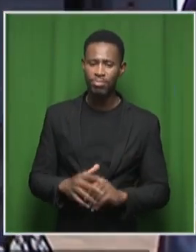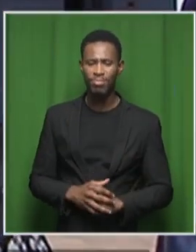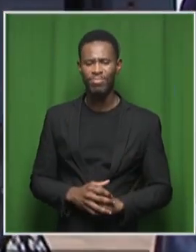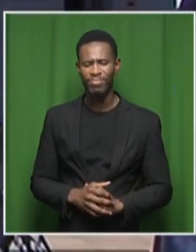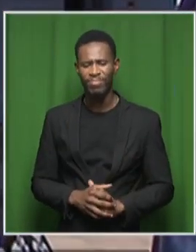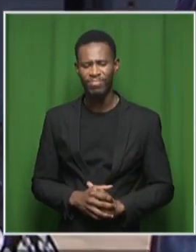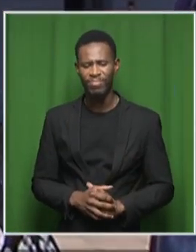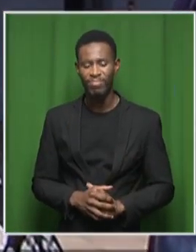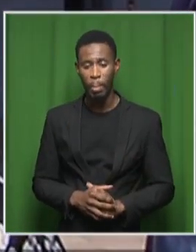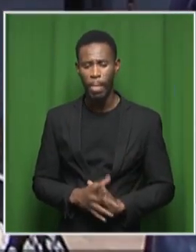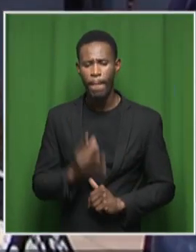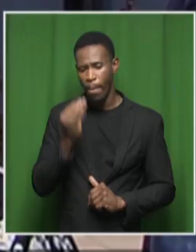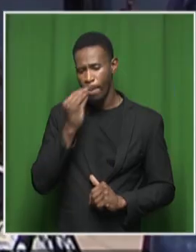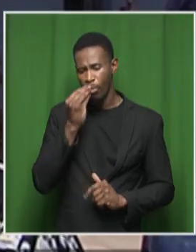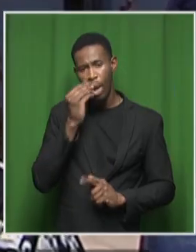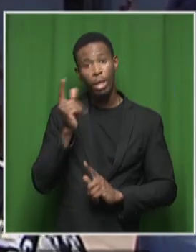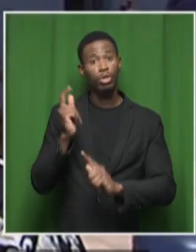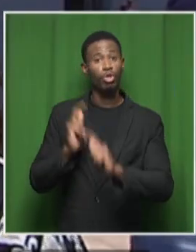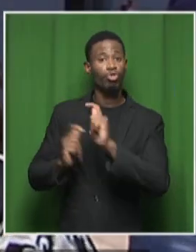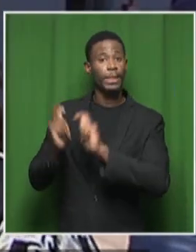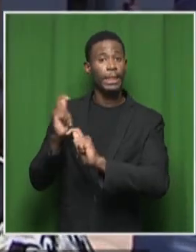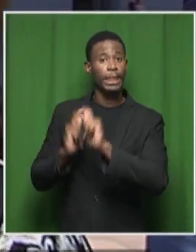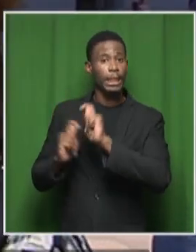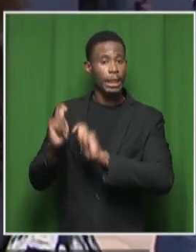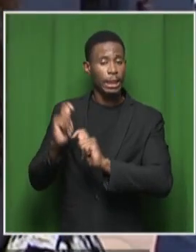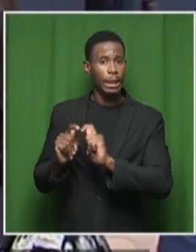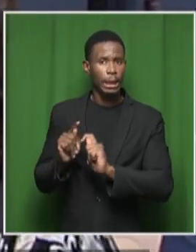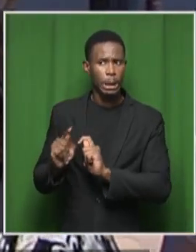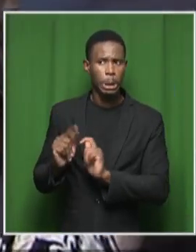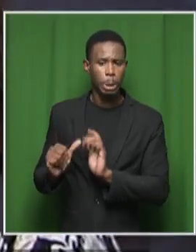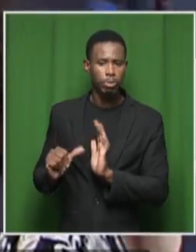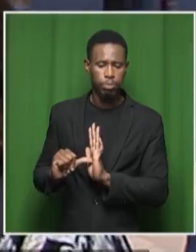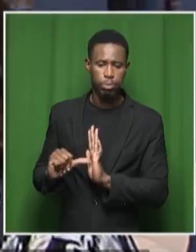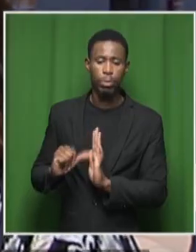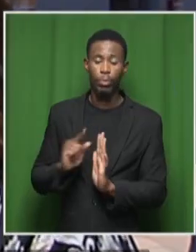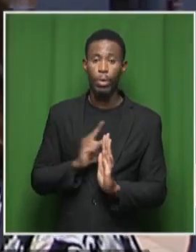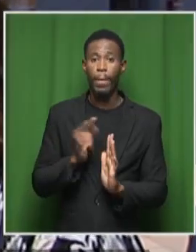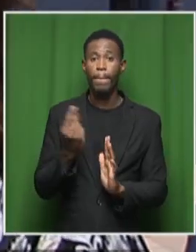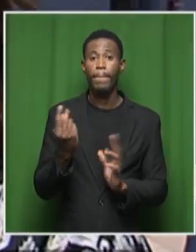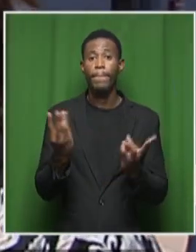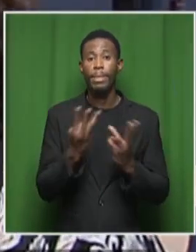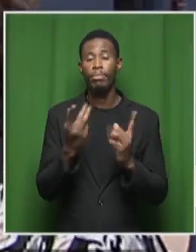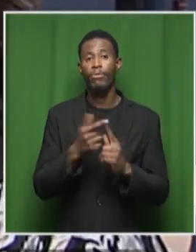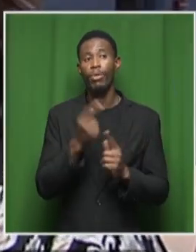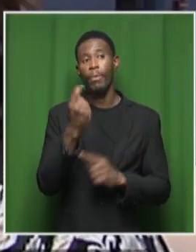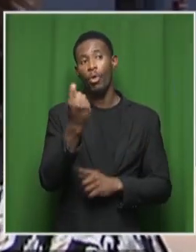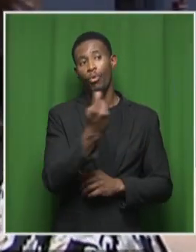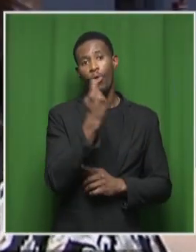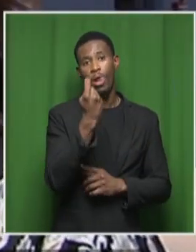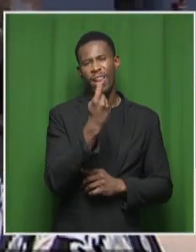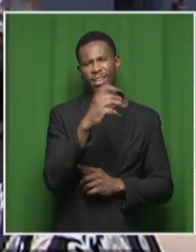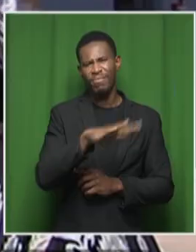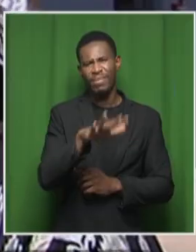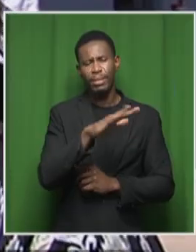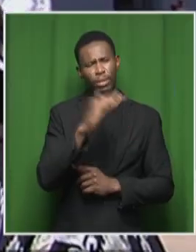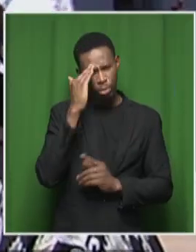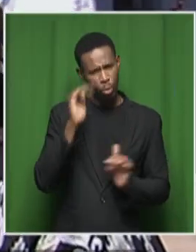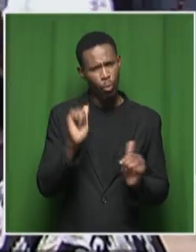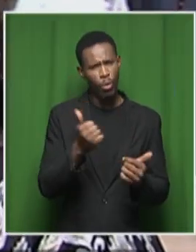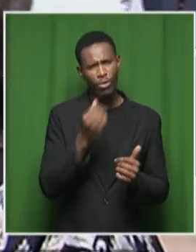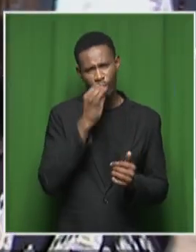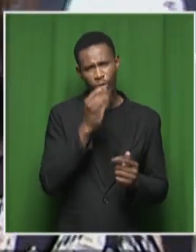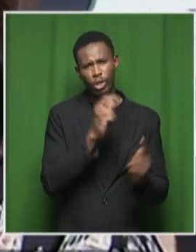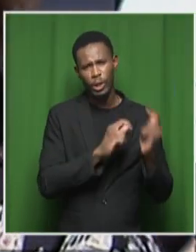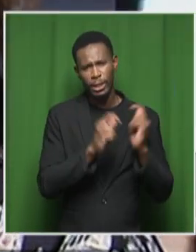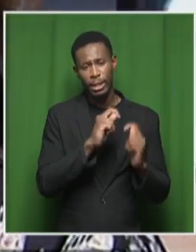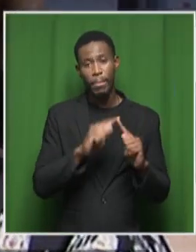about indigenous foods is that the communities in rural communities know more about indigenous foods, but urbanized communities don't know much about